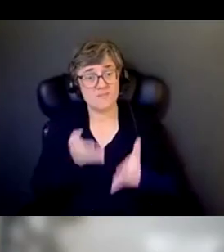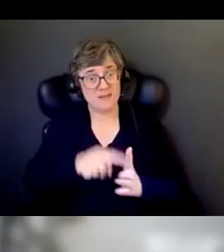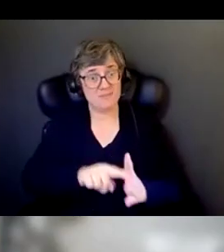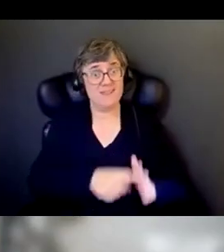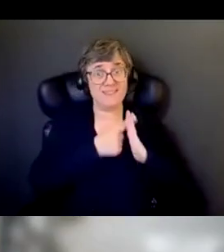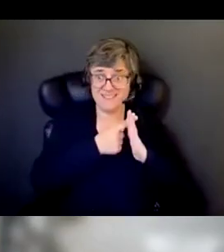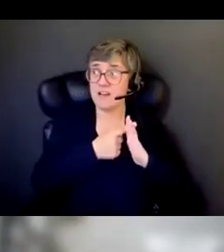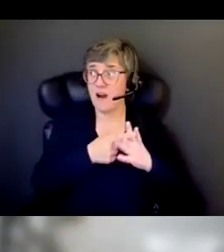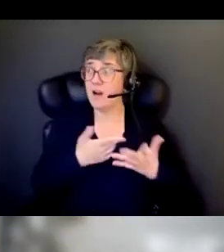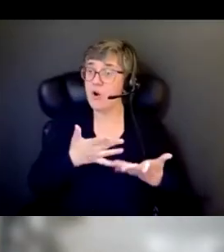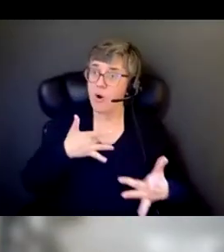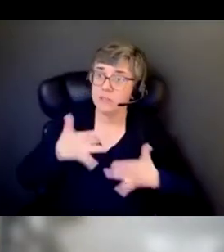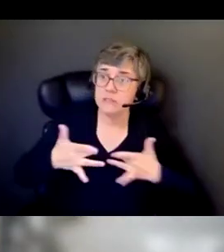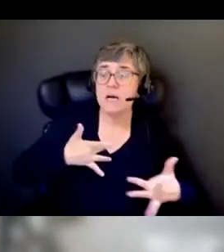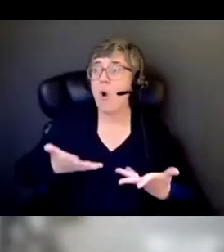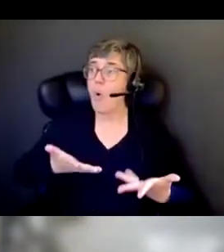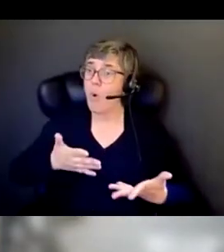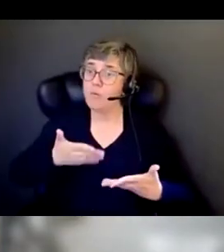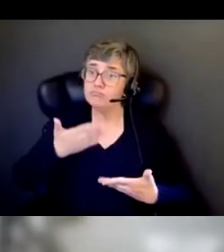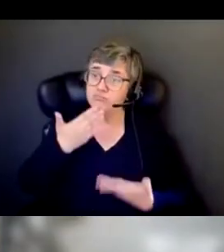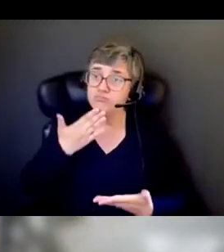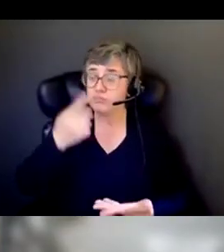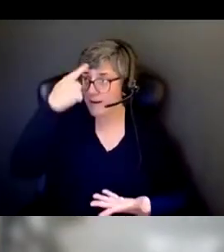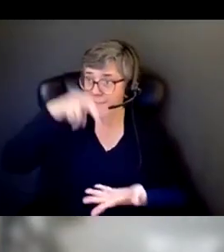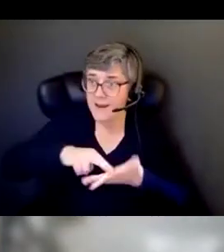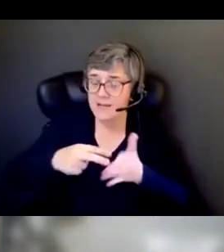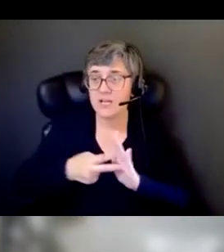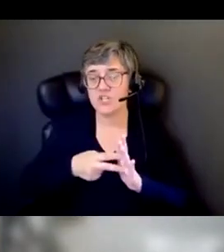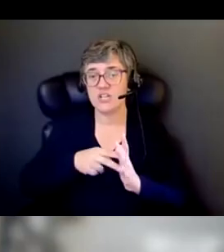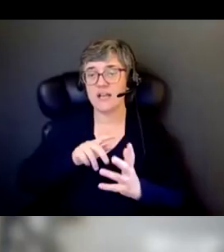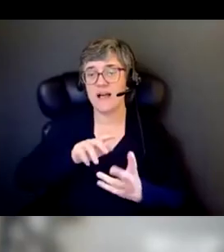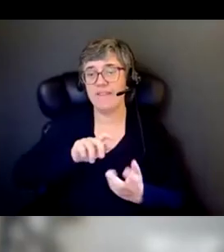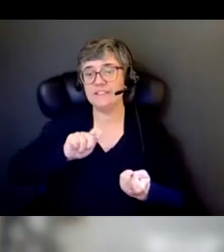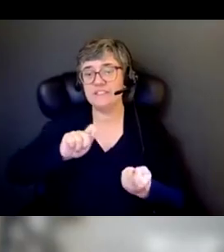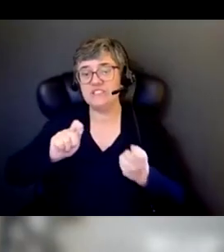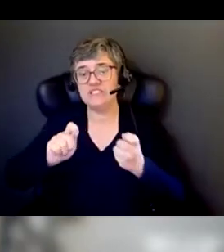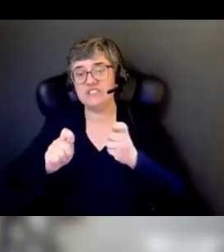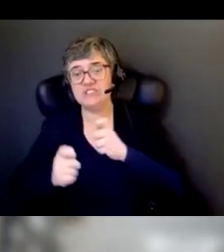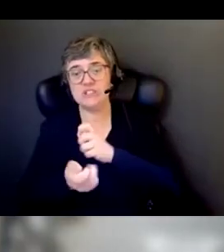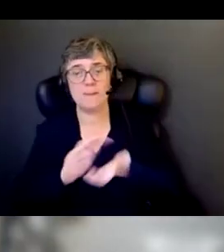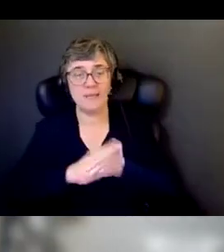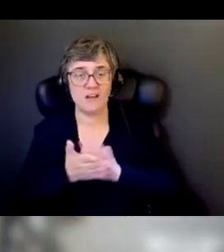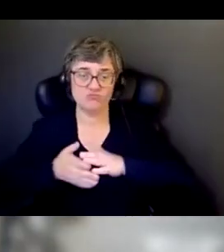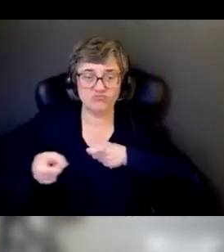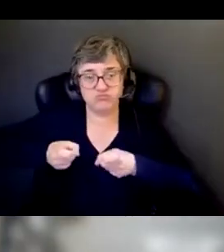of concern and legality around coercive control. And so this is where supports for caregivers, education, and also